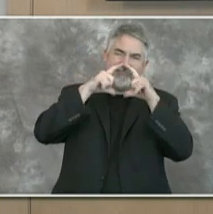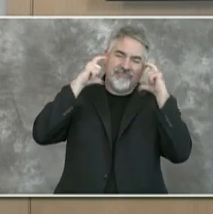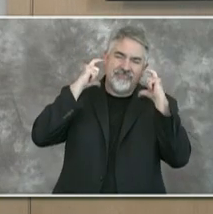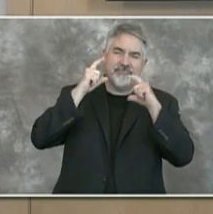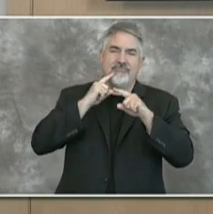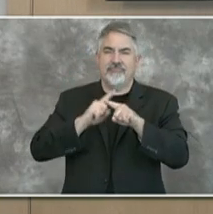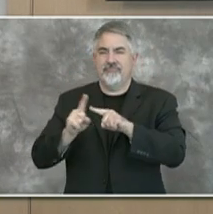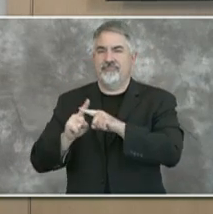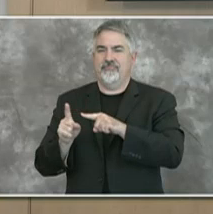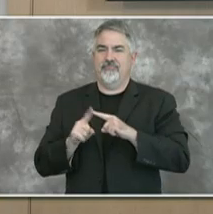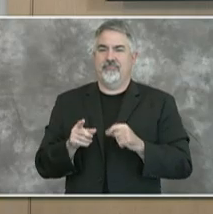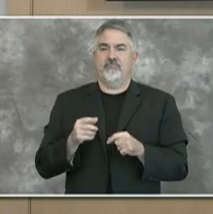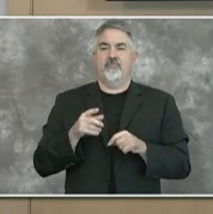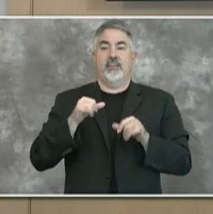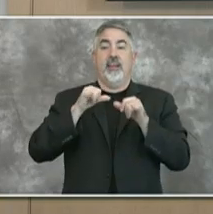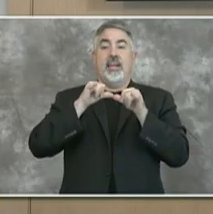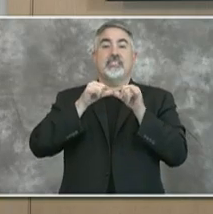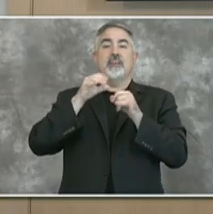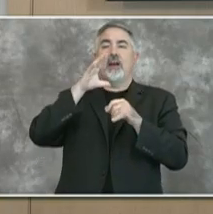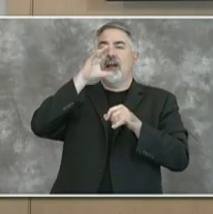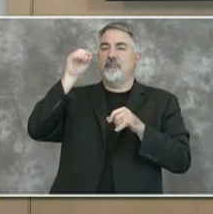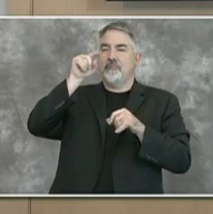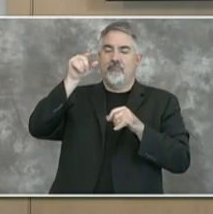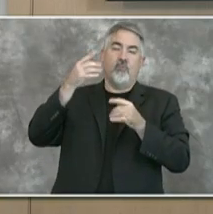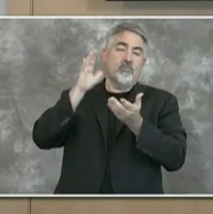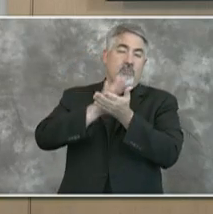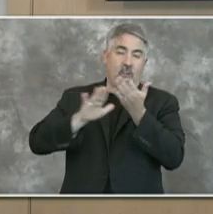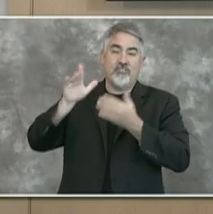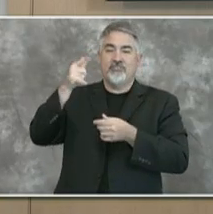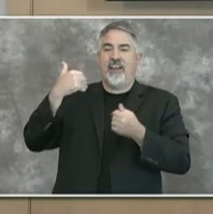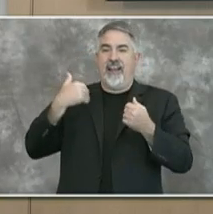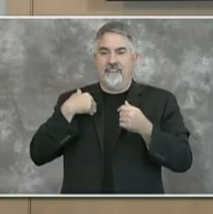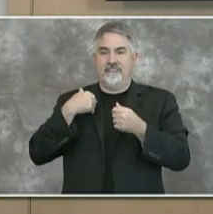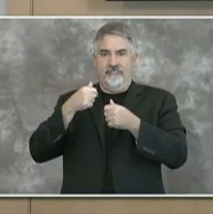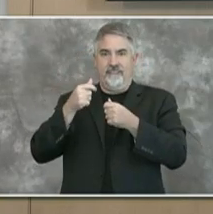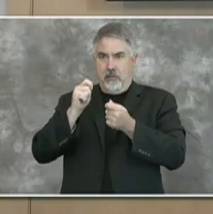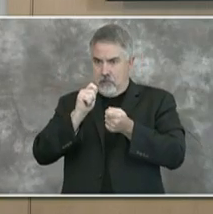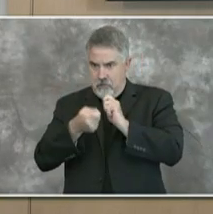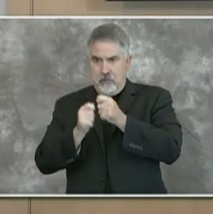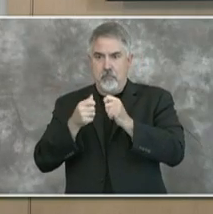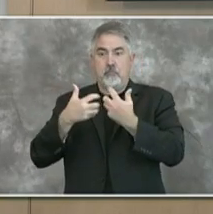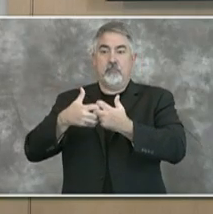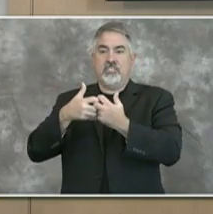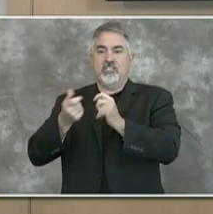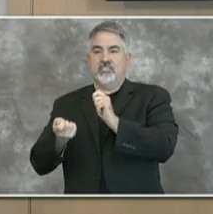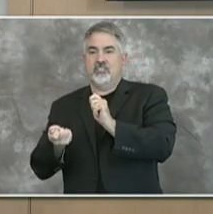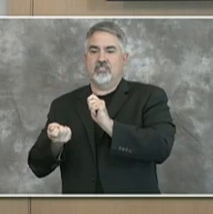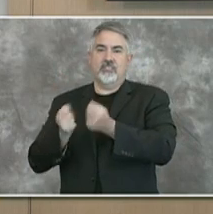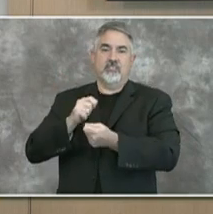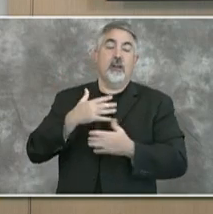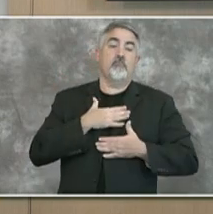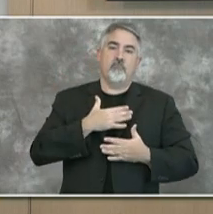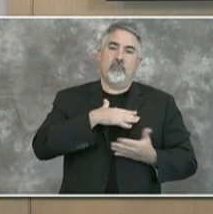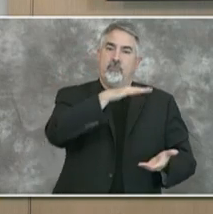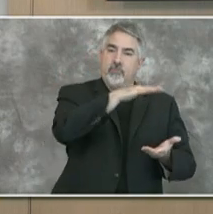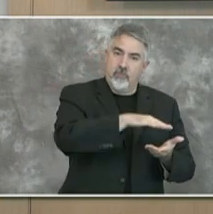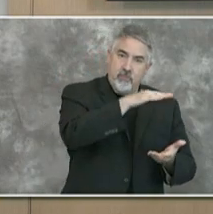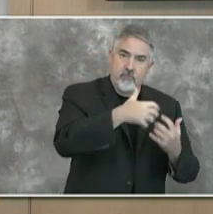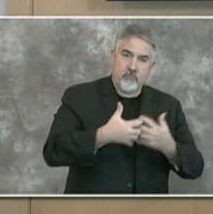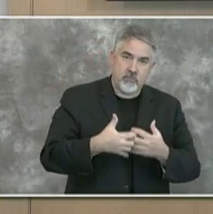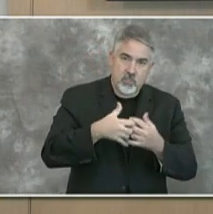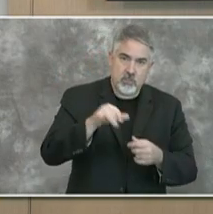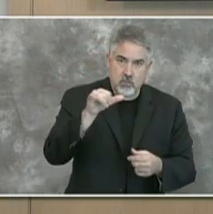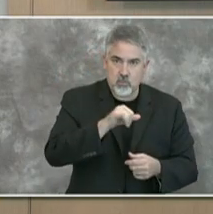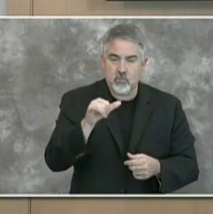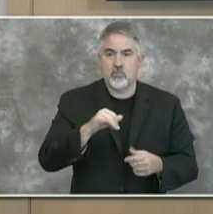area universities innovating new ways to construct ventilators. There are so many things that are happening out there on a daily basis that are